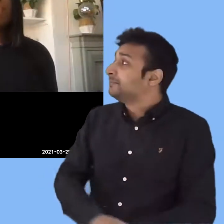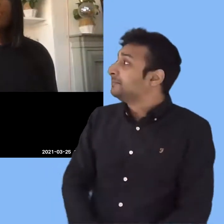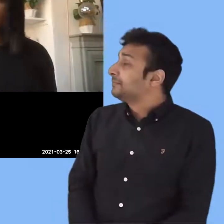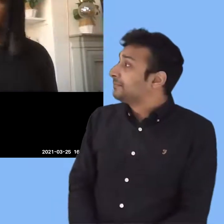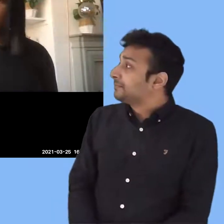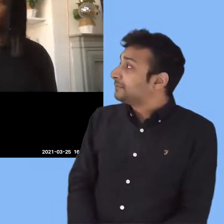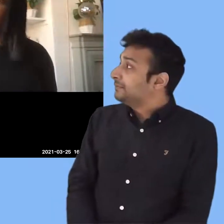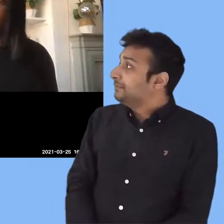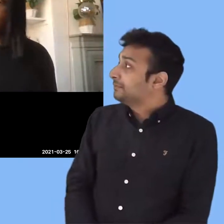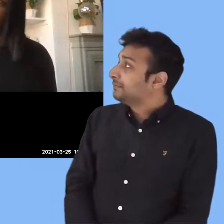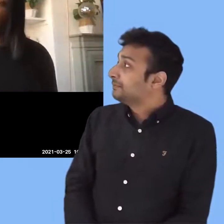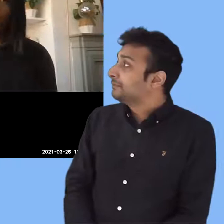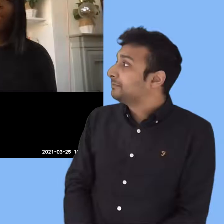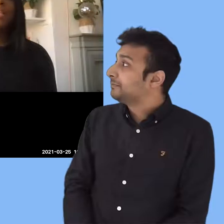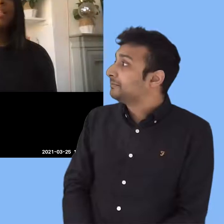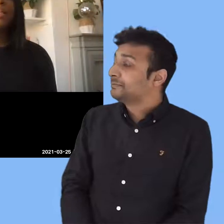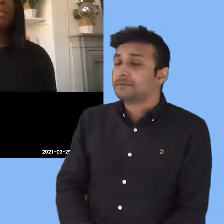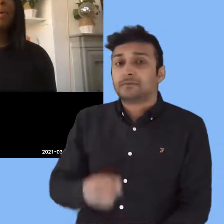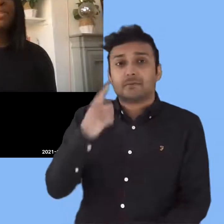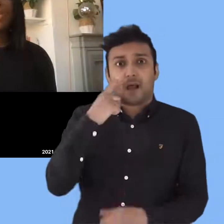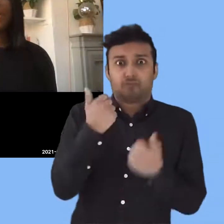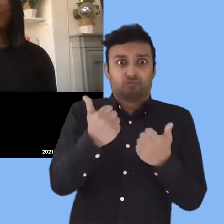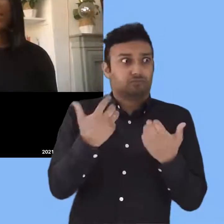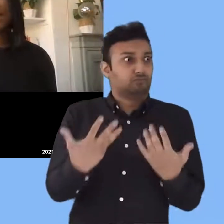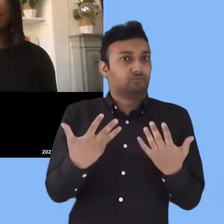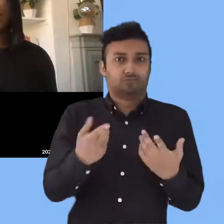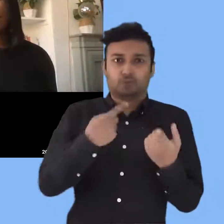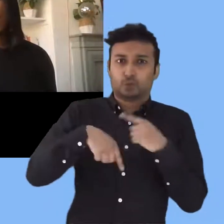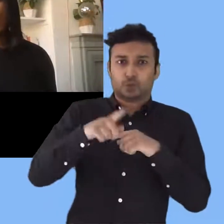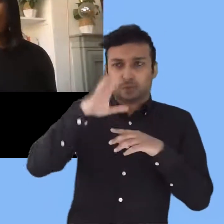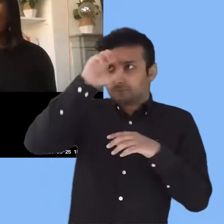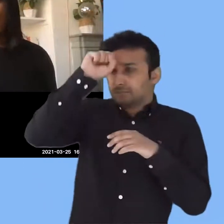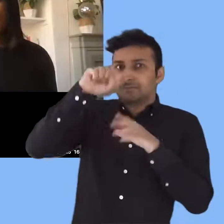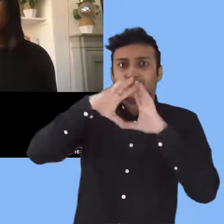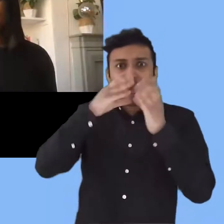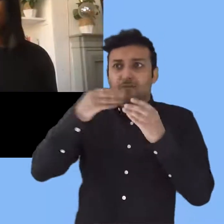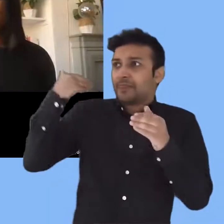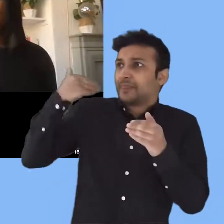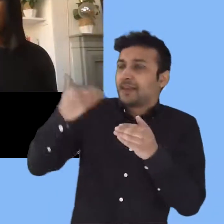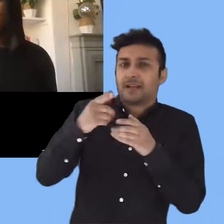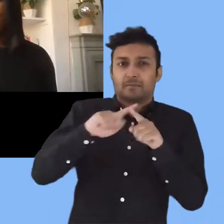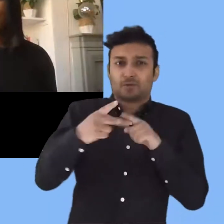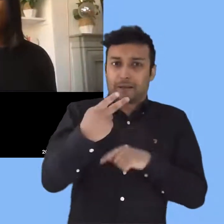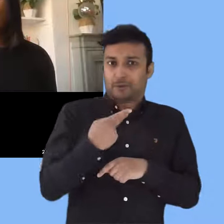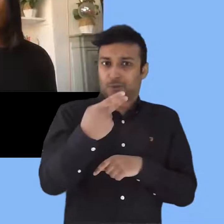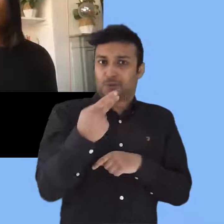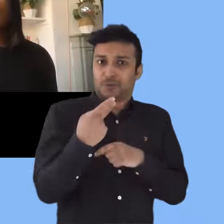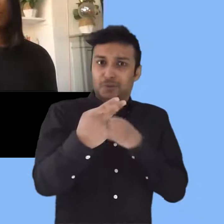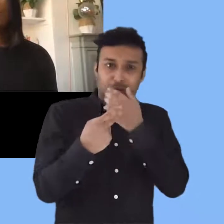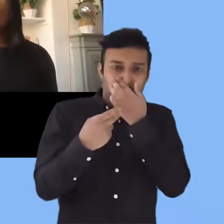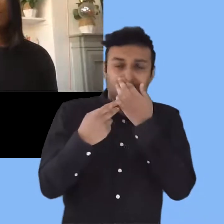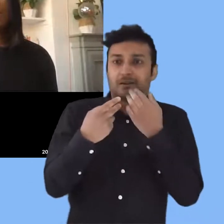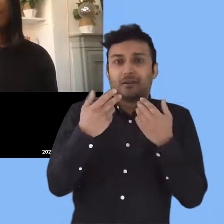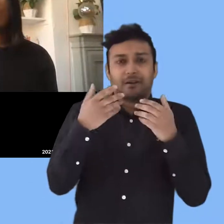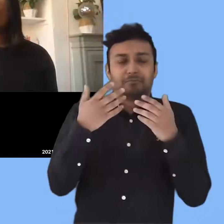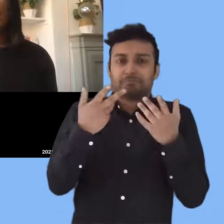this moment to kind of recollect everything and to think about the journey, particularly between me and you as two individuals, but